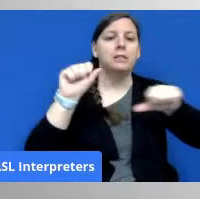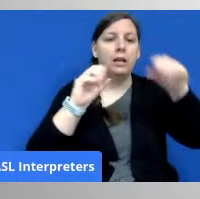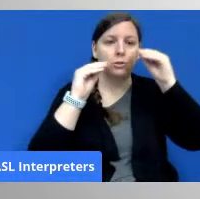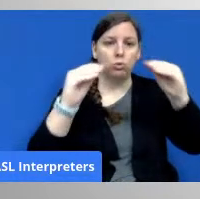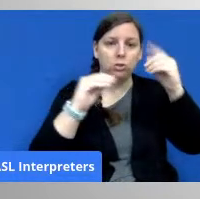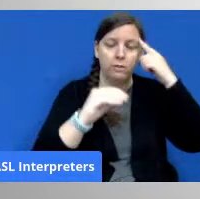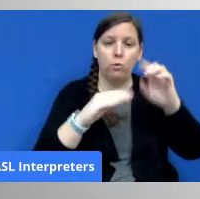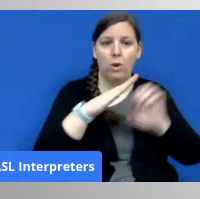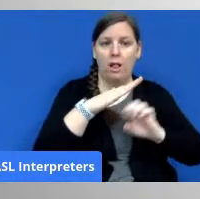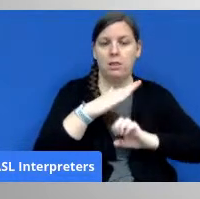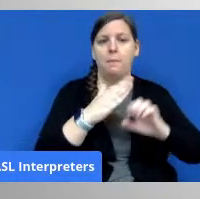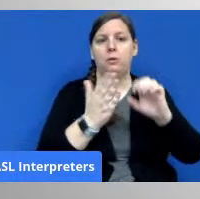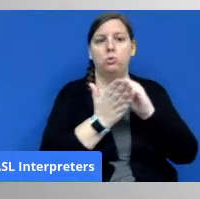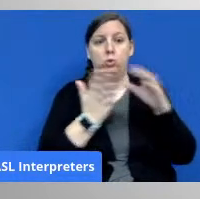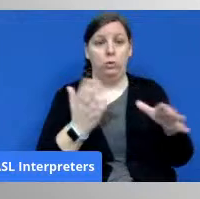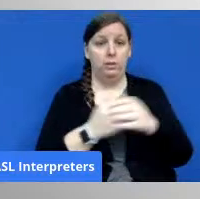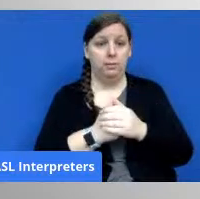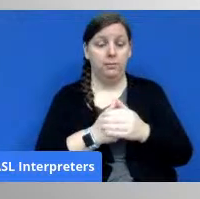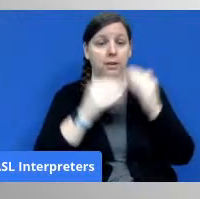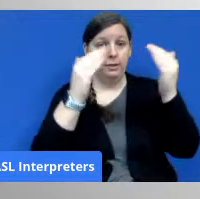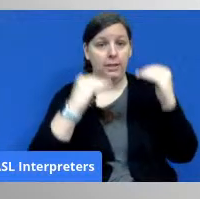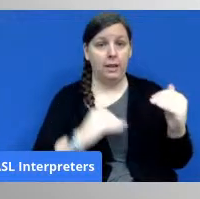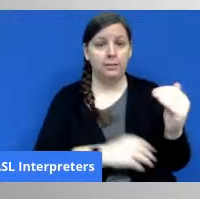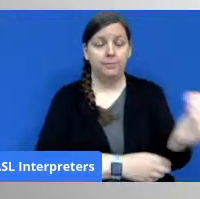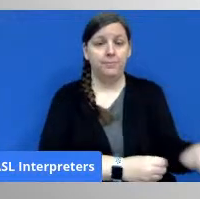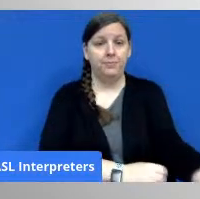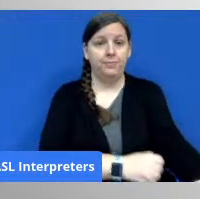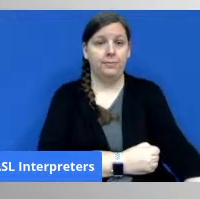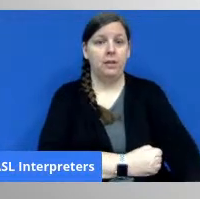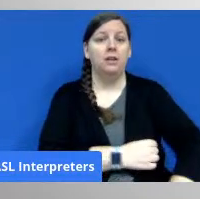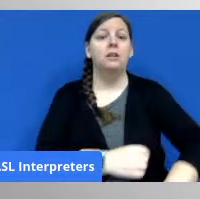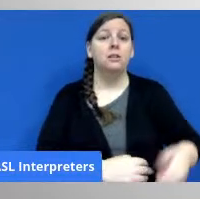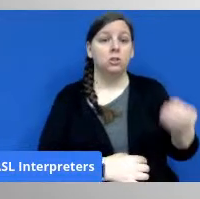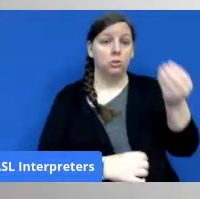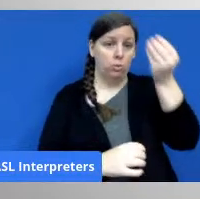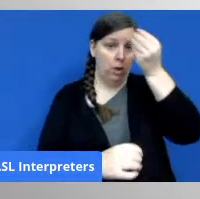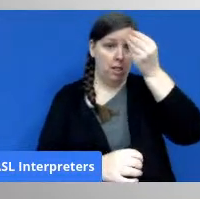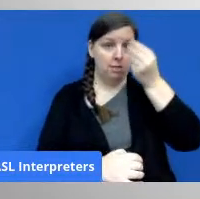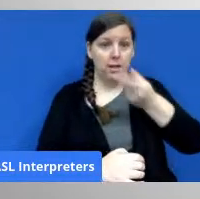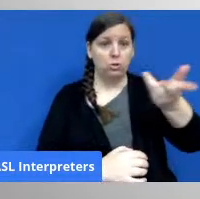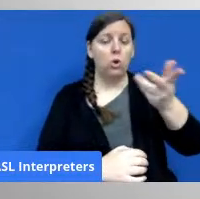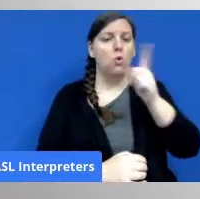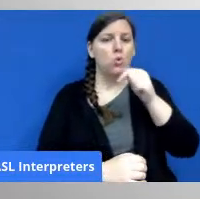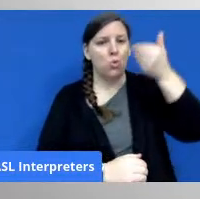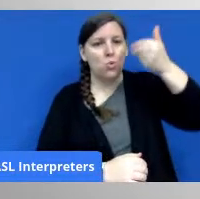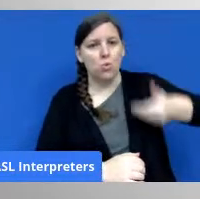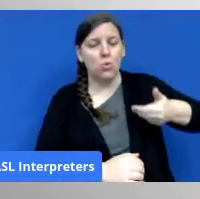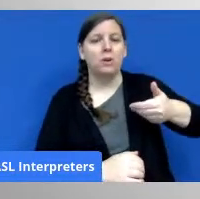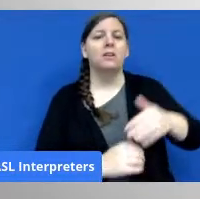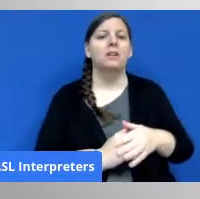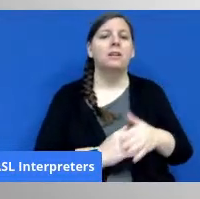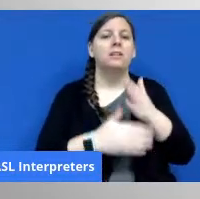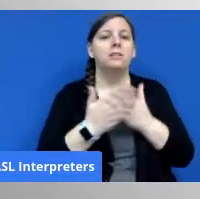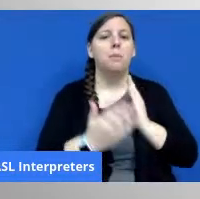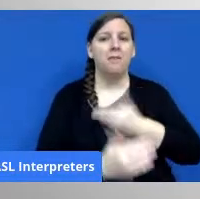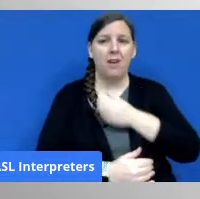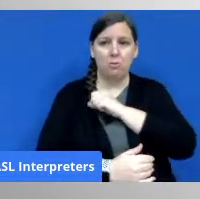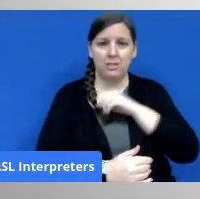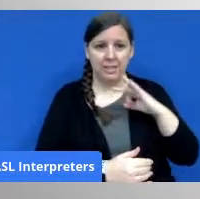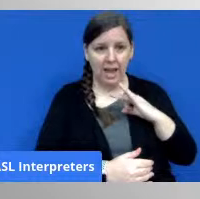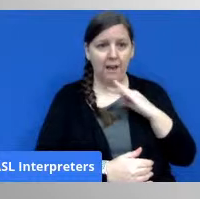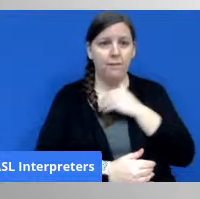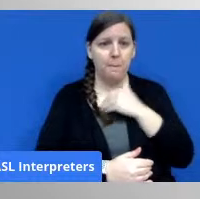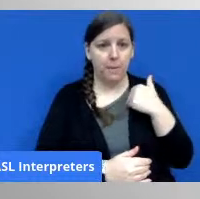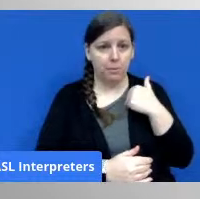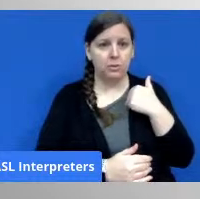If you can go to the next slide. Just to let you know who we are, here are some of our staff members,